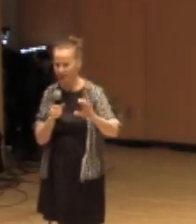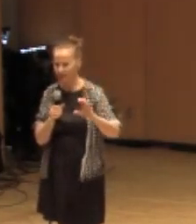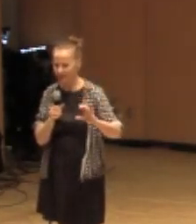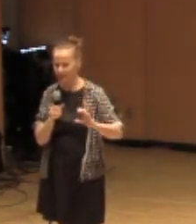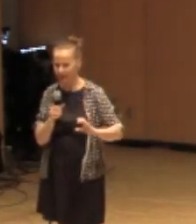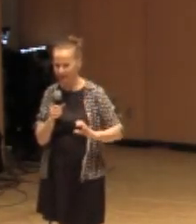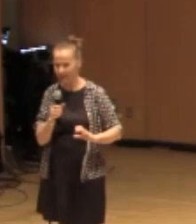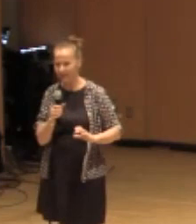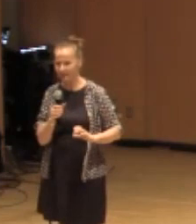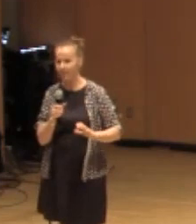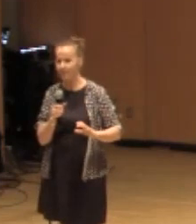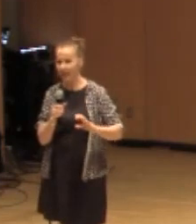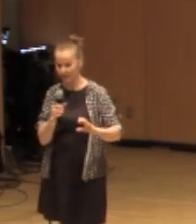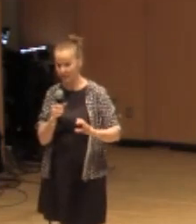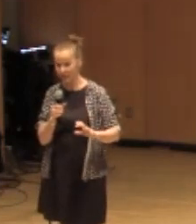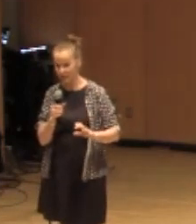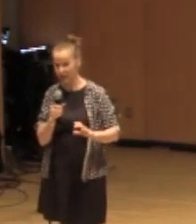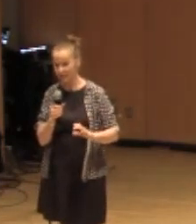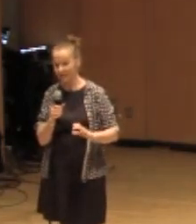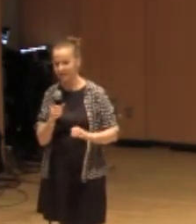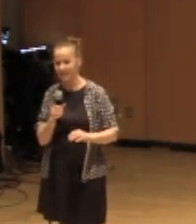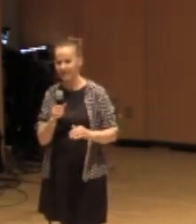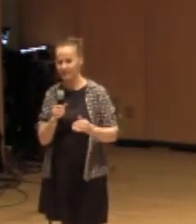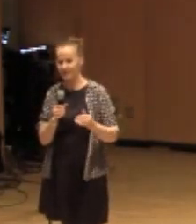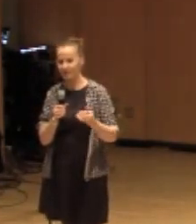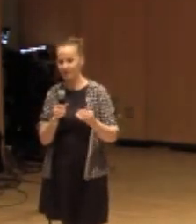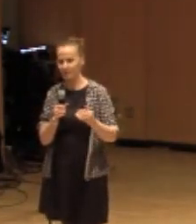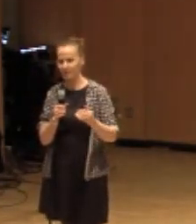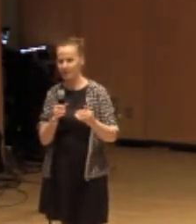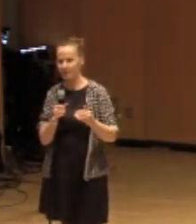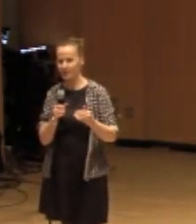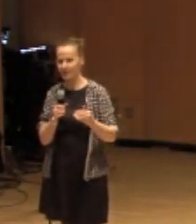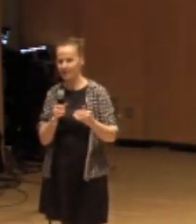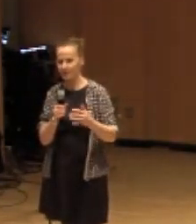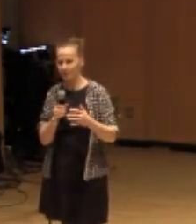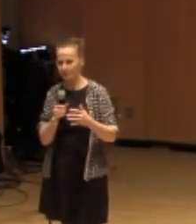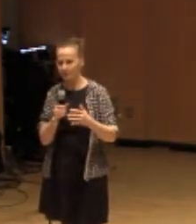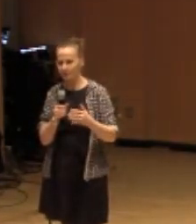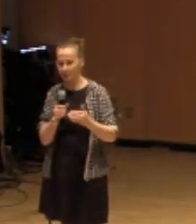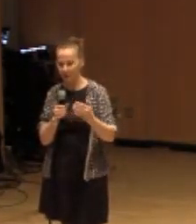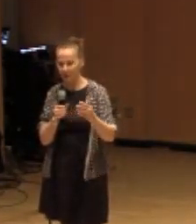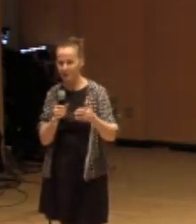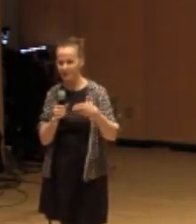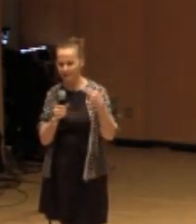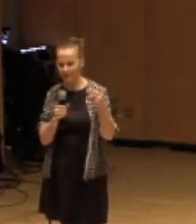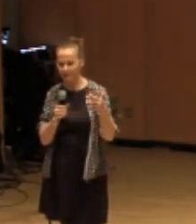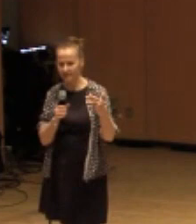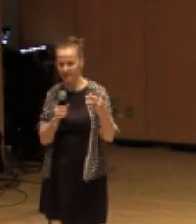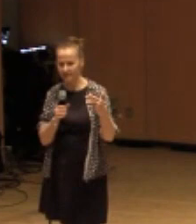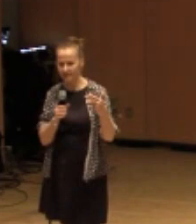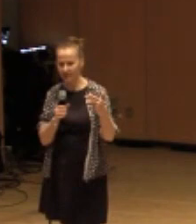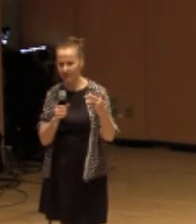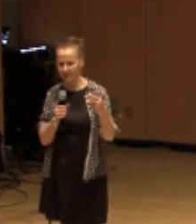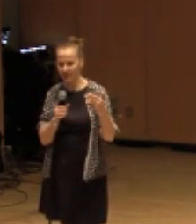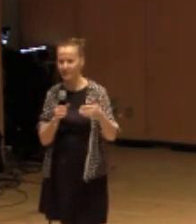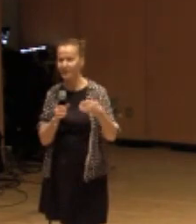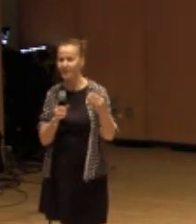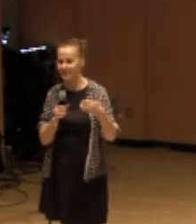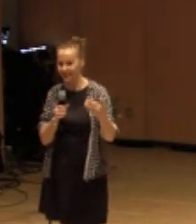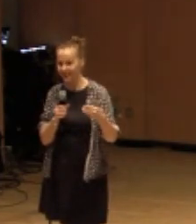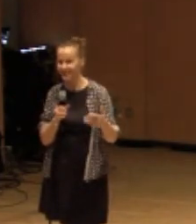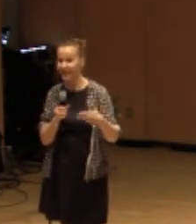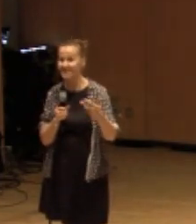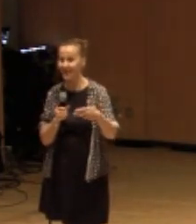beat out everything from an actor's perspective so uh so so I was still uh